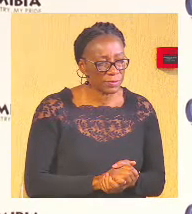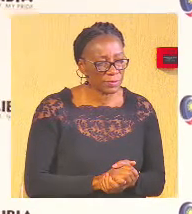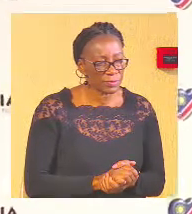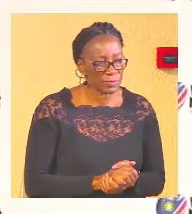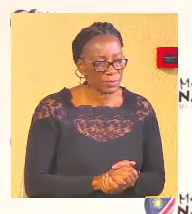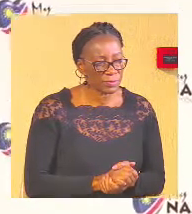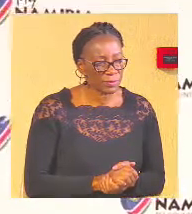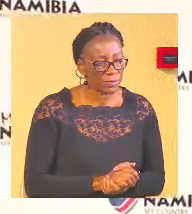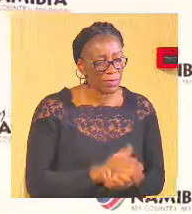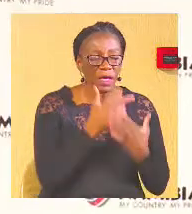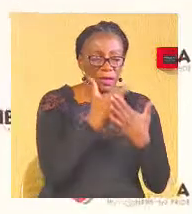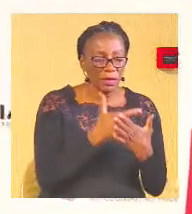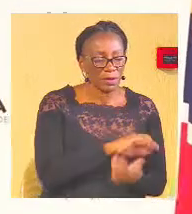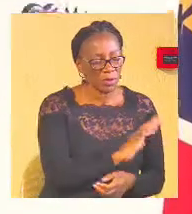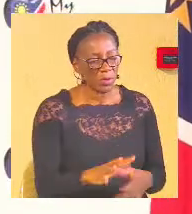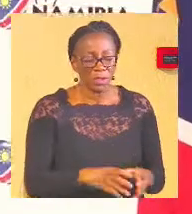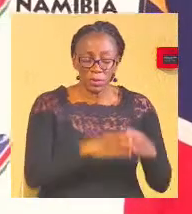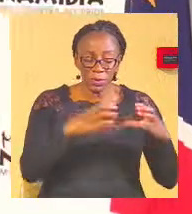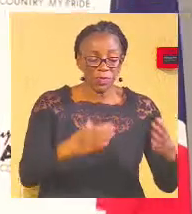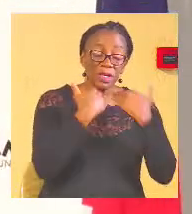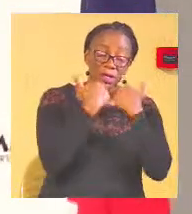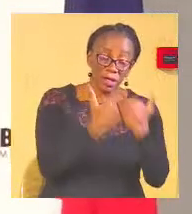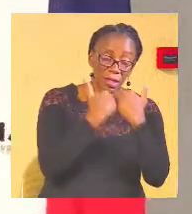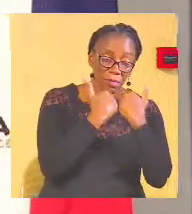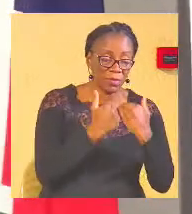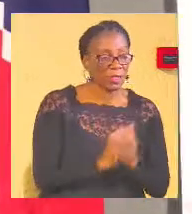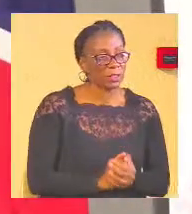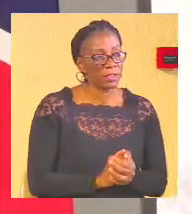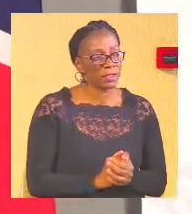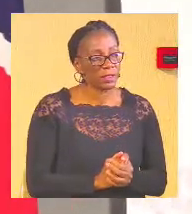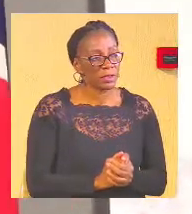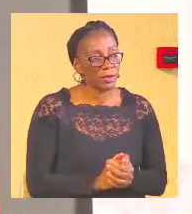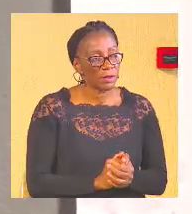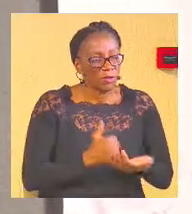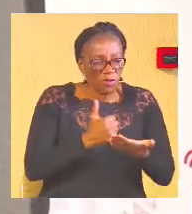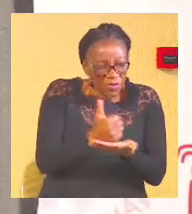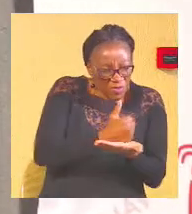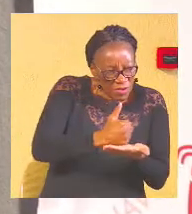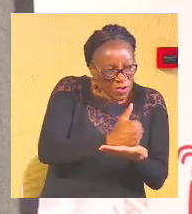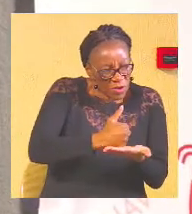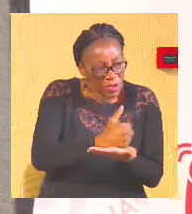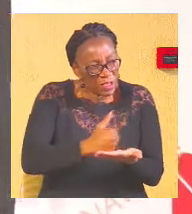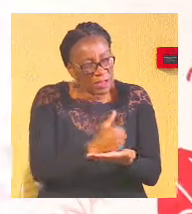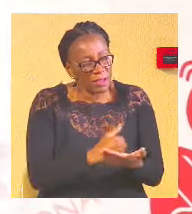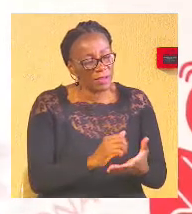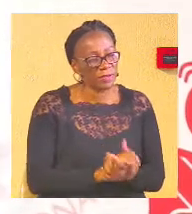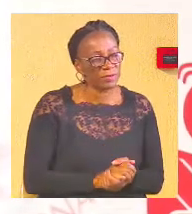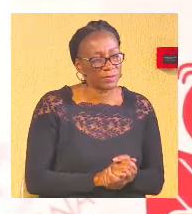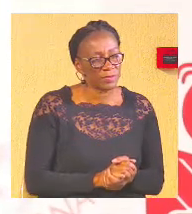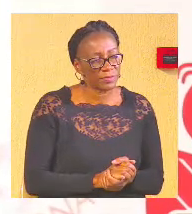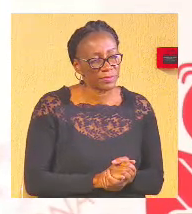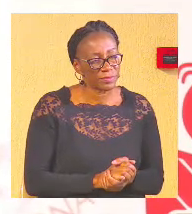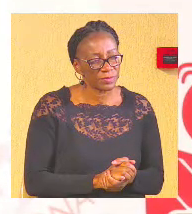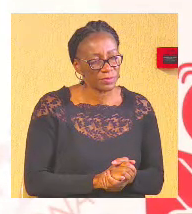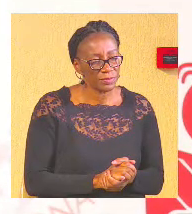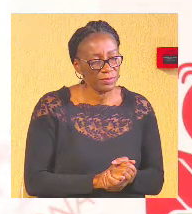very, very important for any hygiene and for us to avert COVID-19 as well